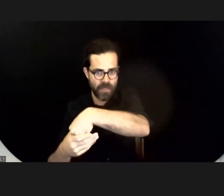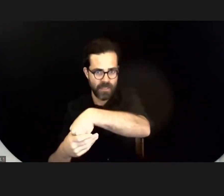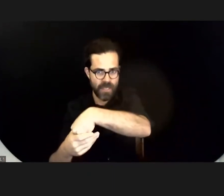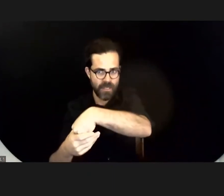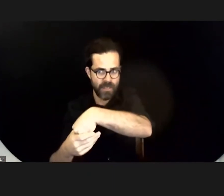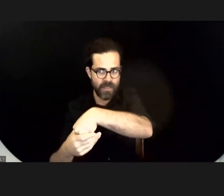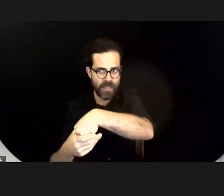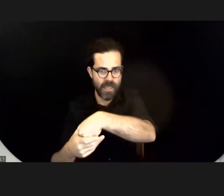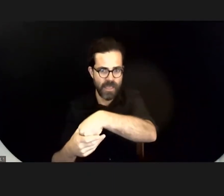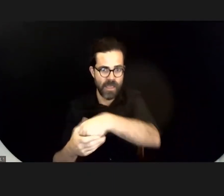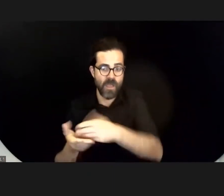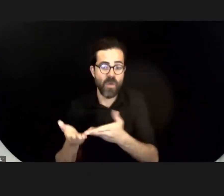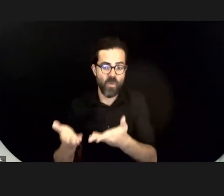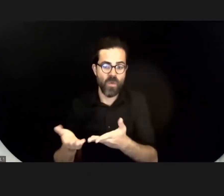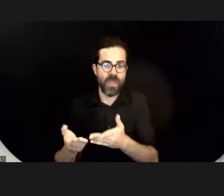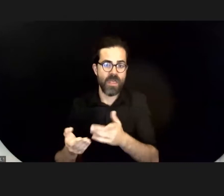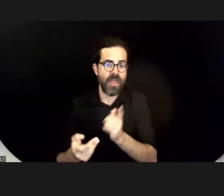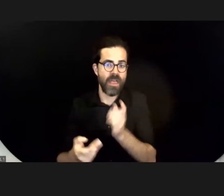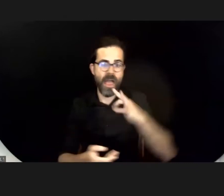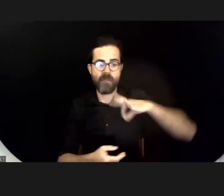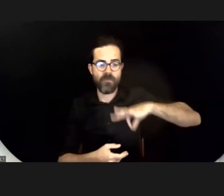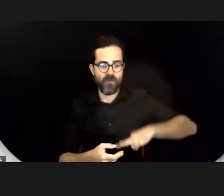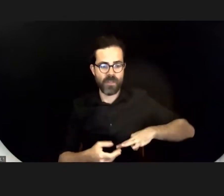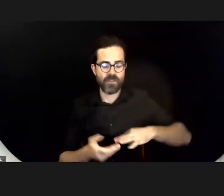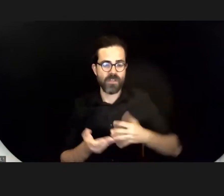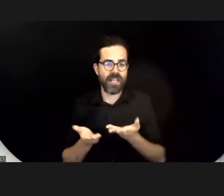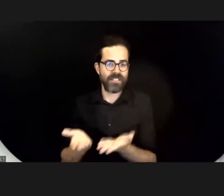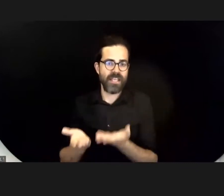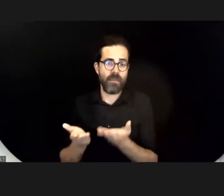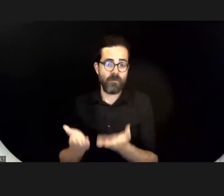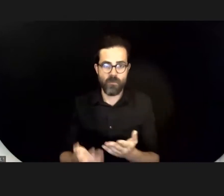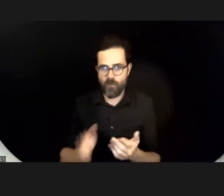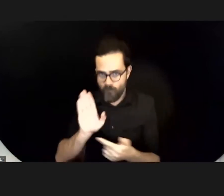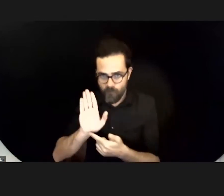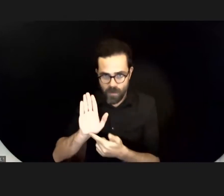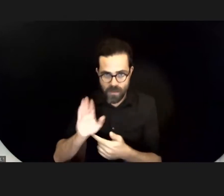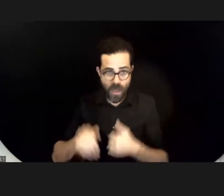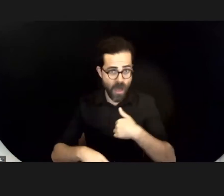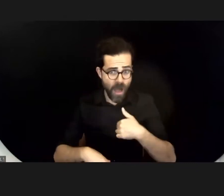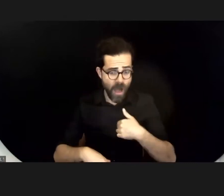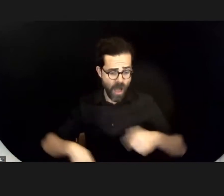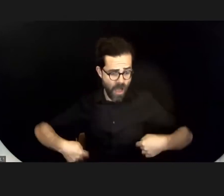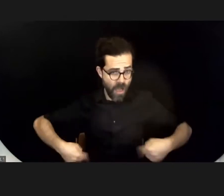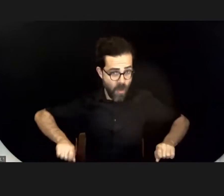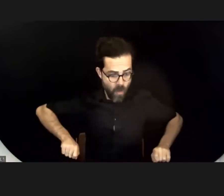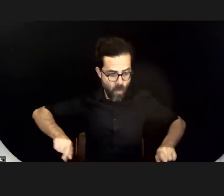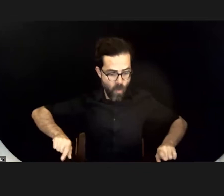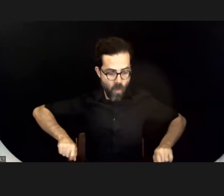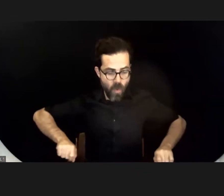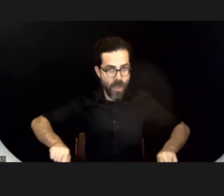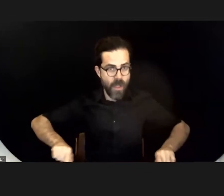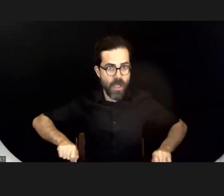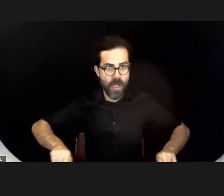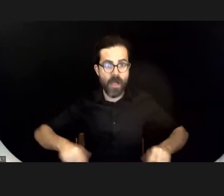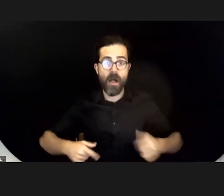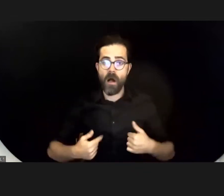For instance, I'm in a wheelchair and I would like to go to the vacation